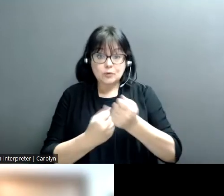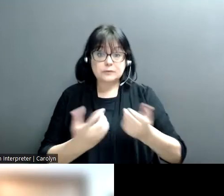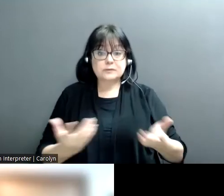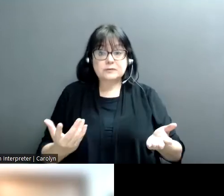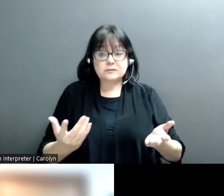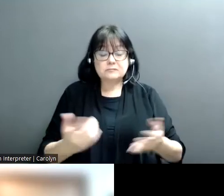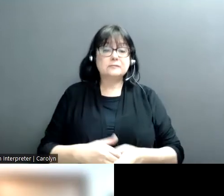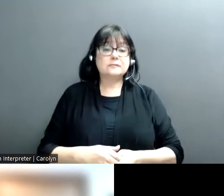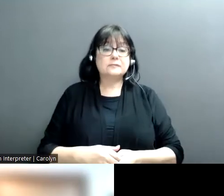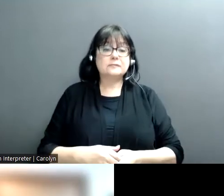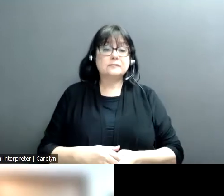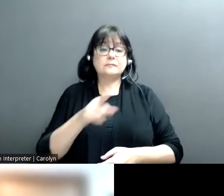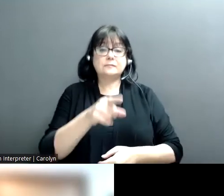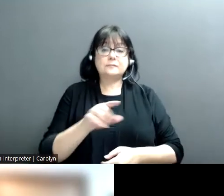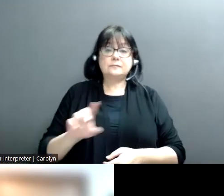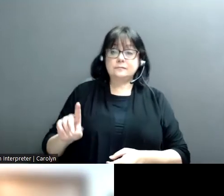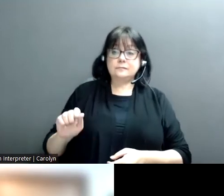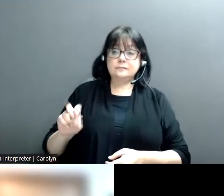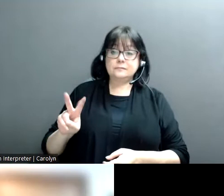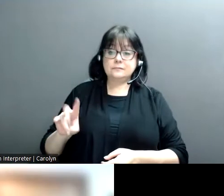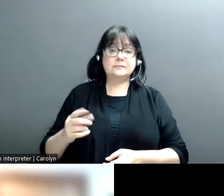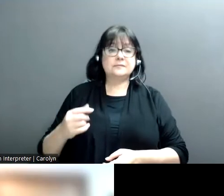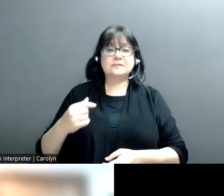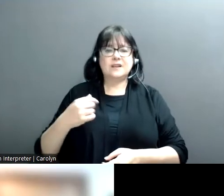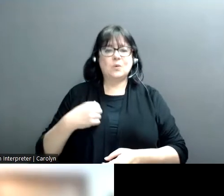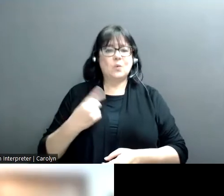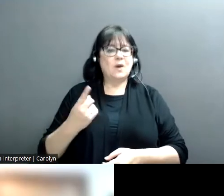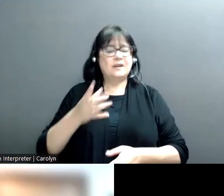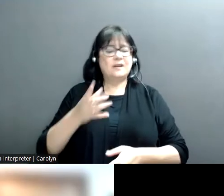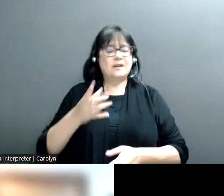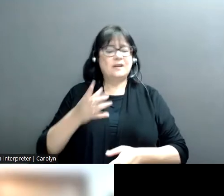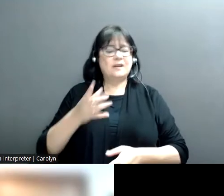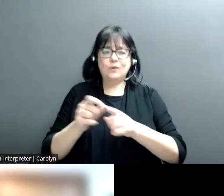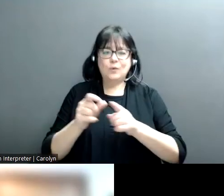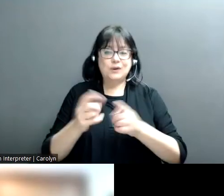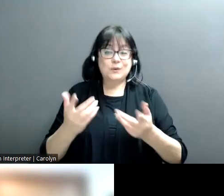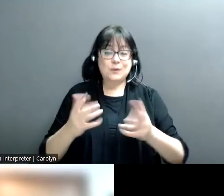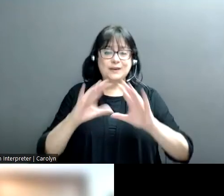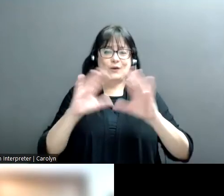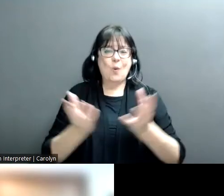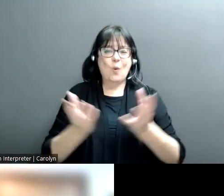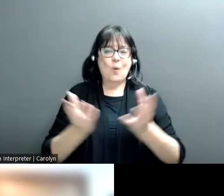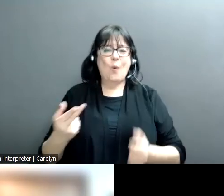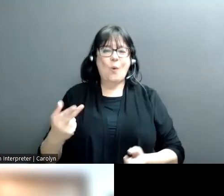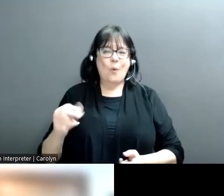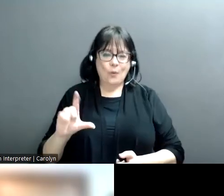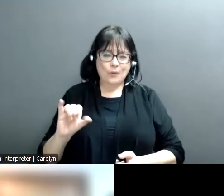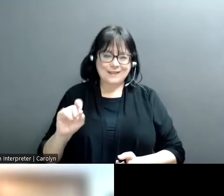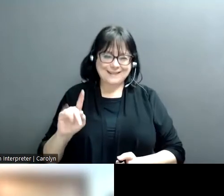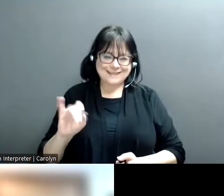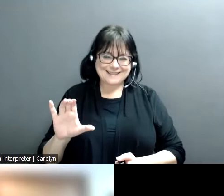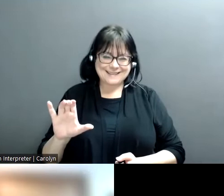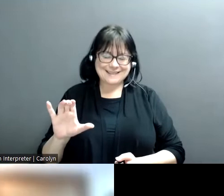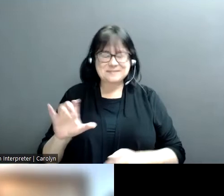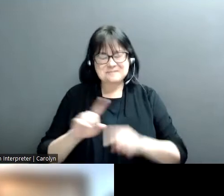One of my least favorite words in the entire world is holistic. But I'm going to use it now and mention holistic. One